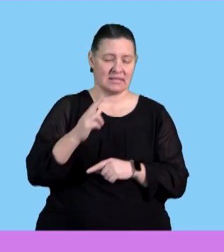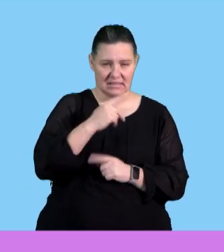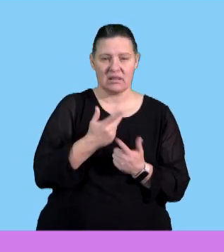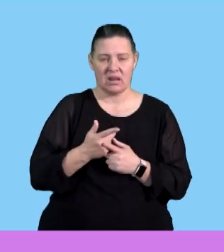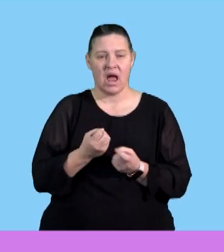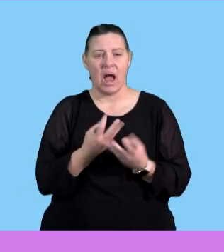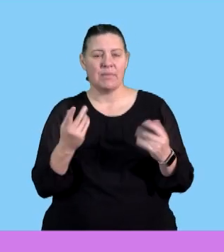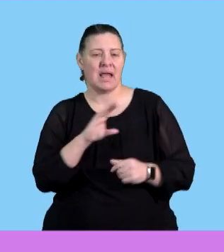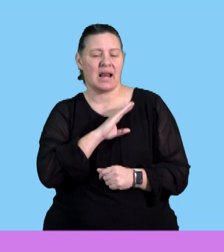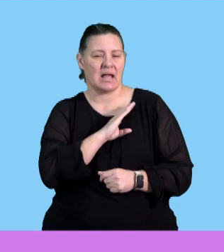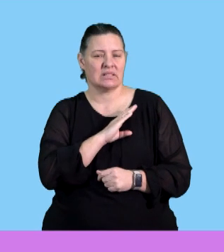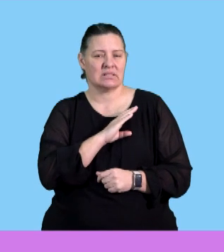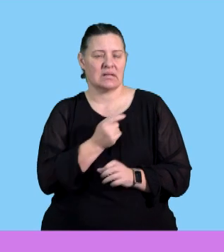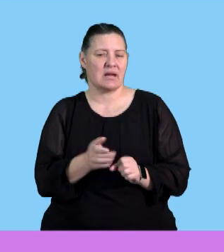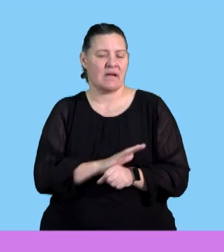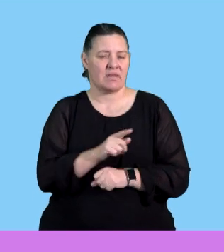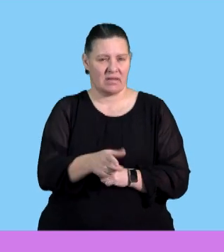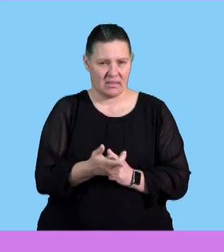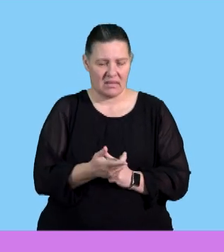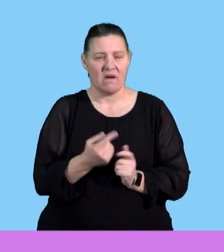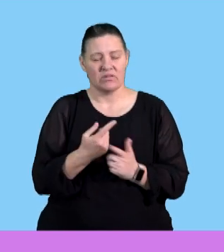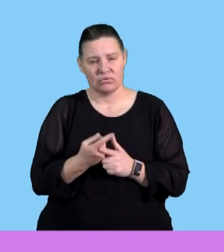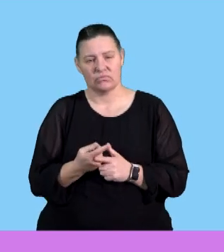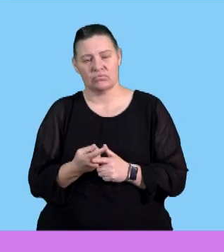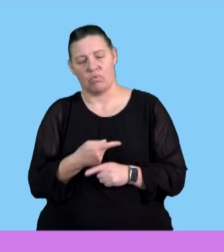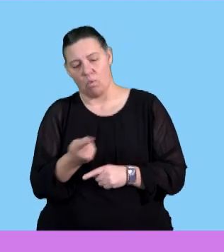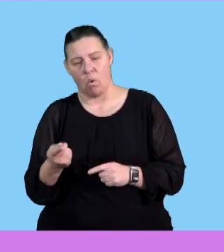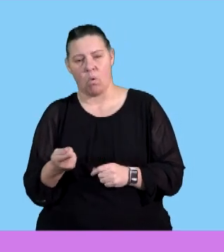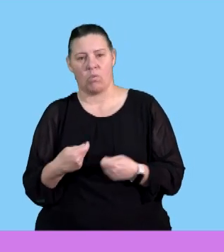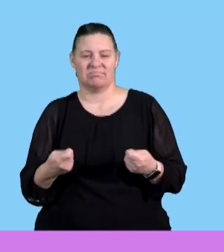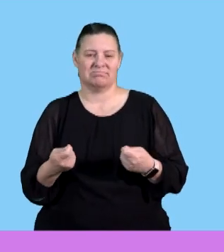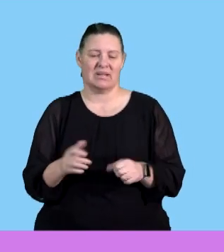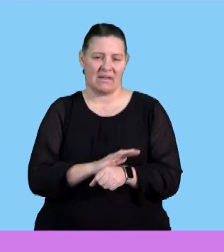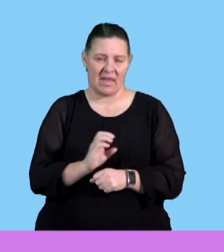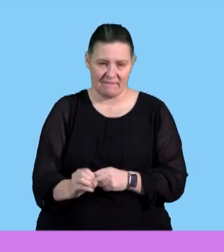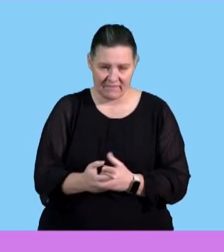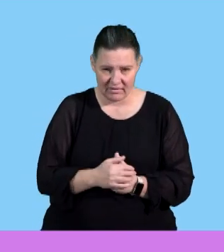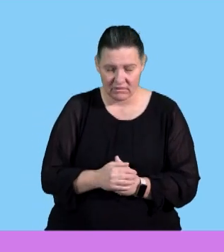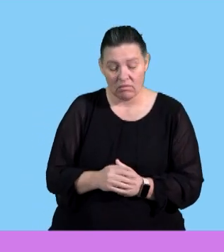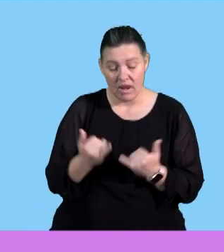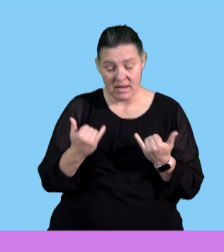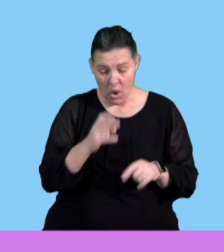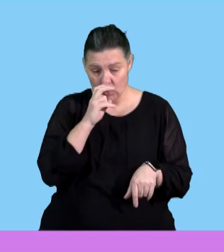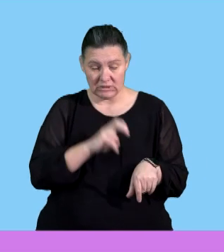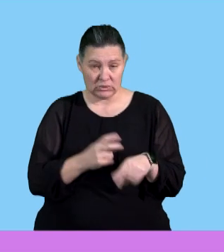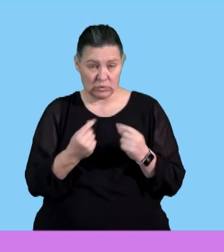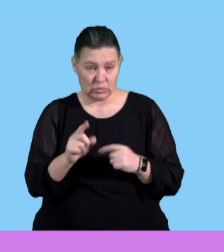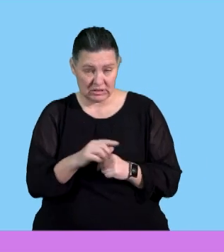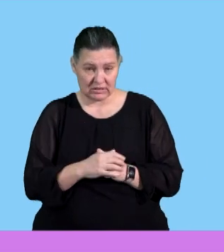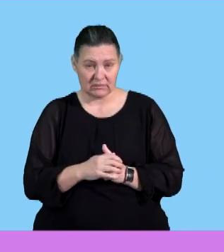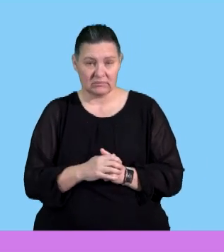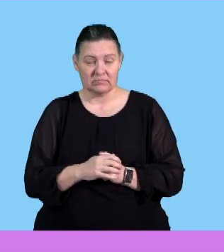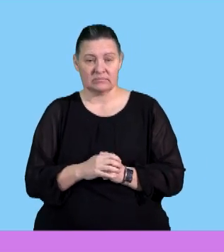many clients should she have to cover all her expenses? So now what we need to